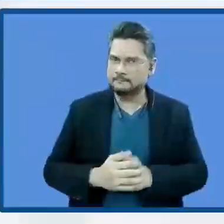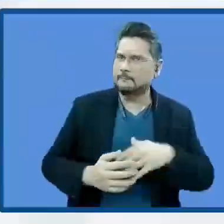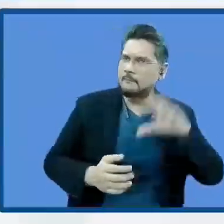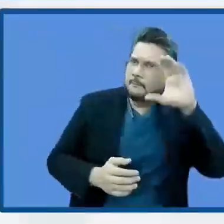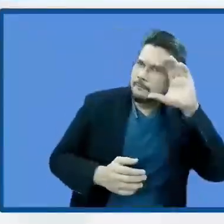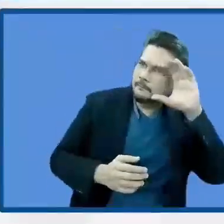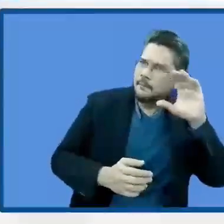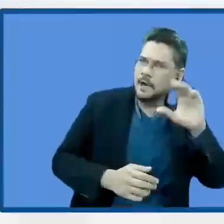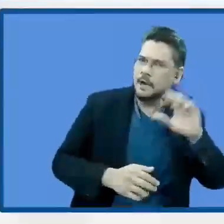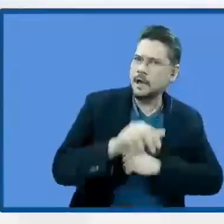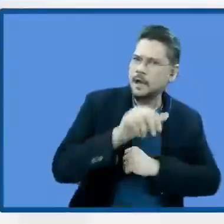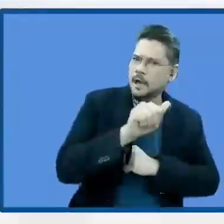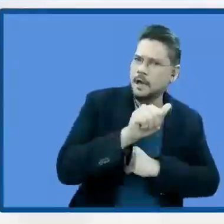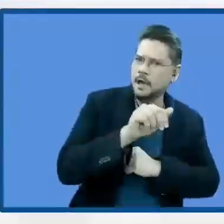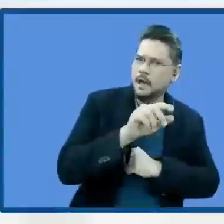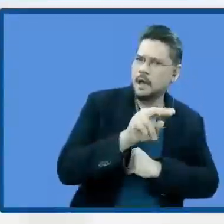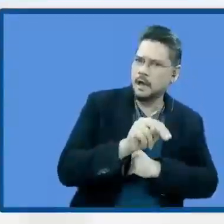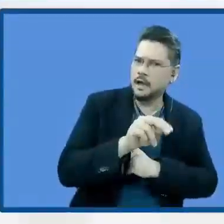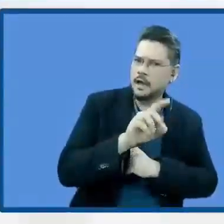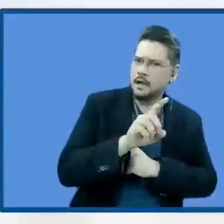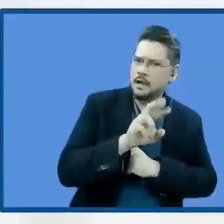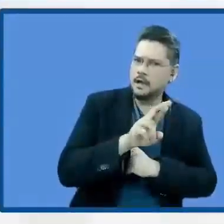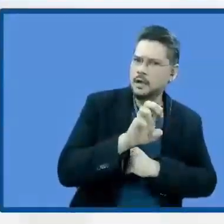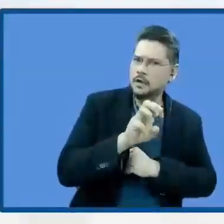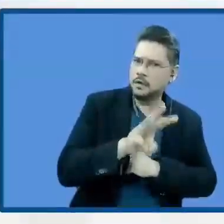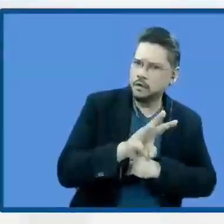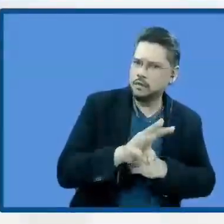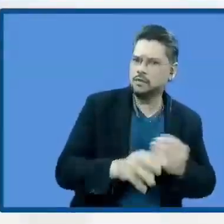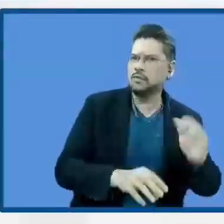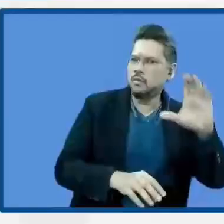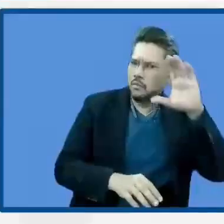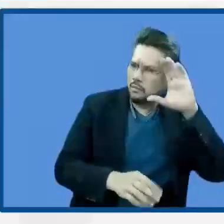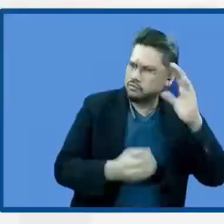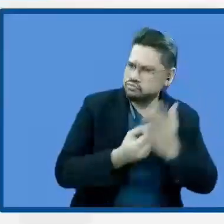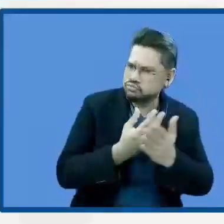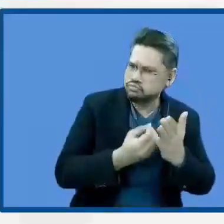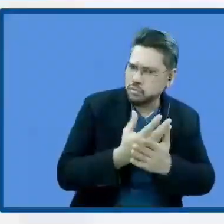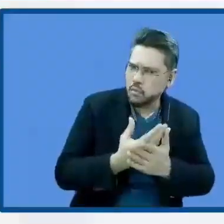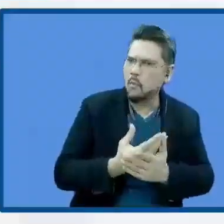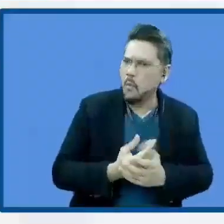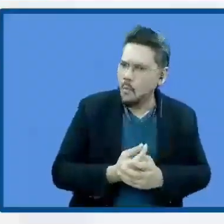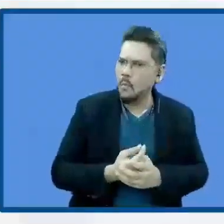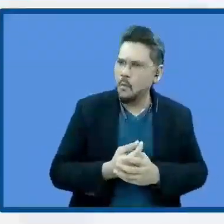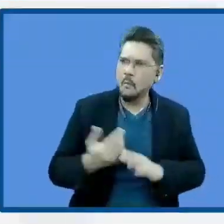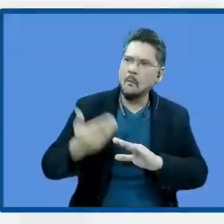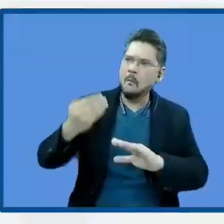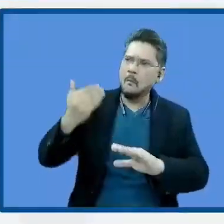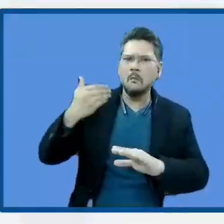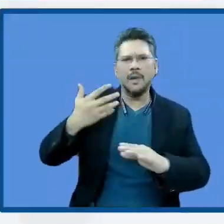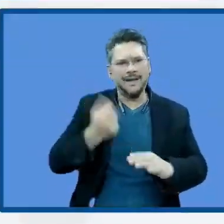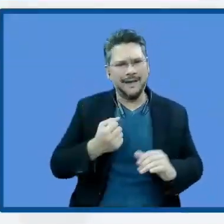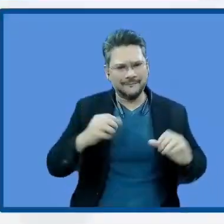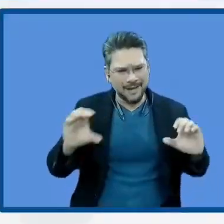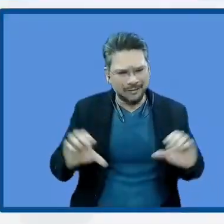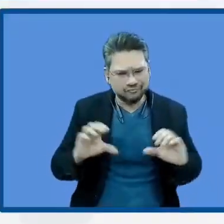even though over the past 30 years there has been many actions, they haven't been enough. I would like to ask our